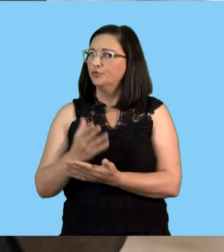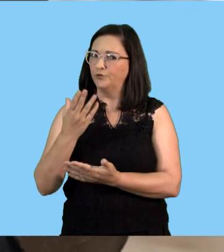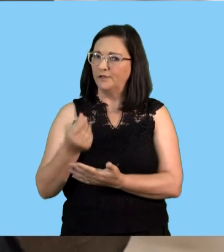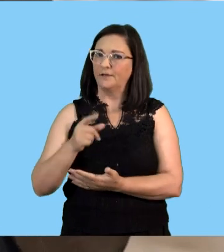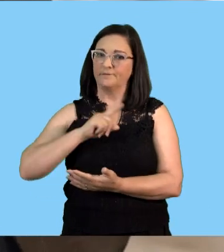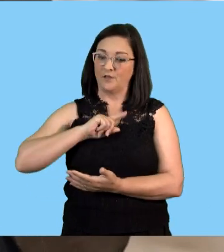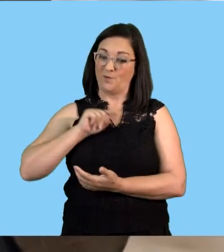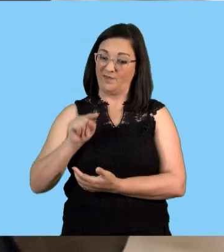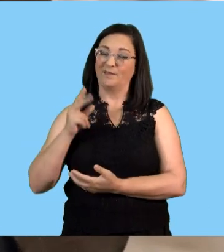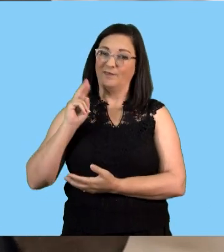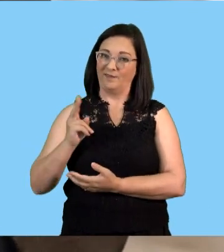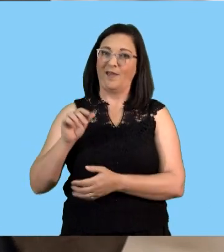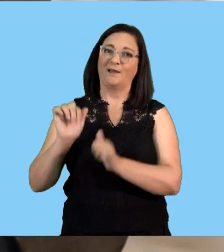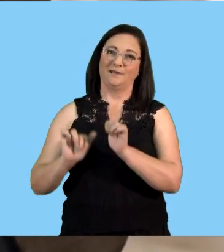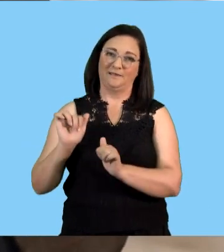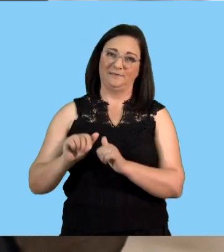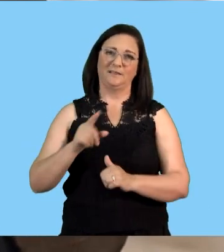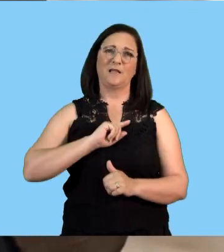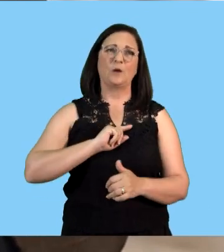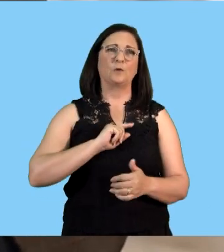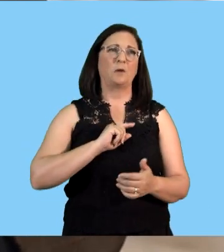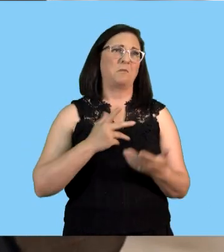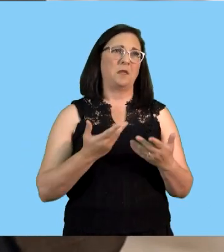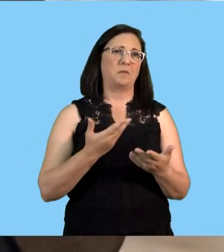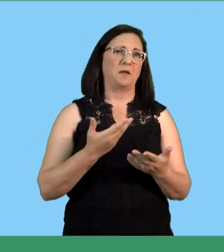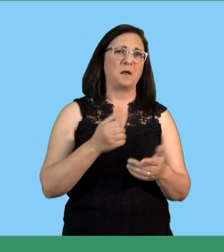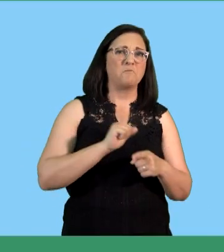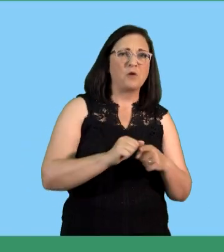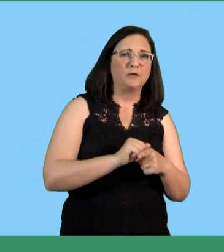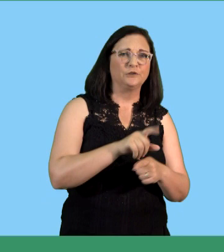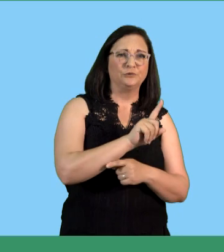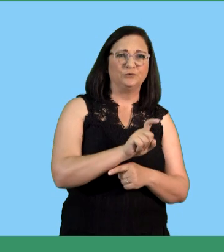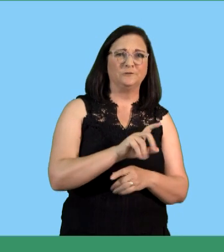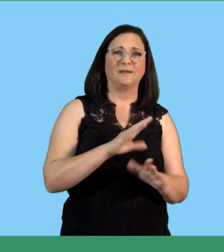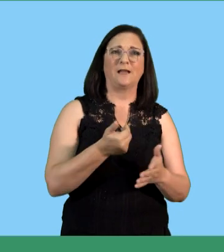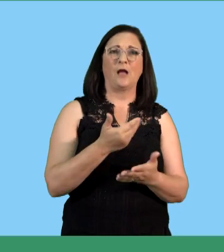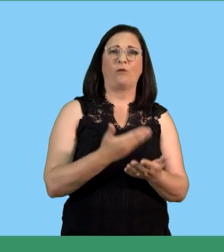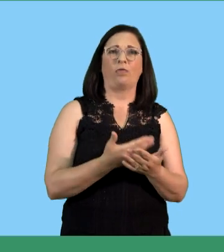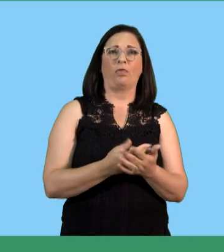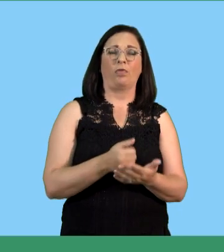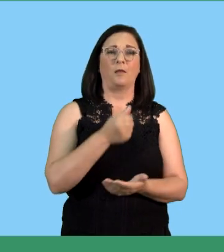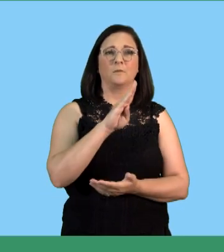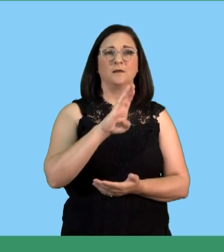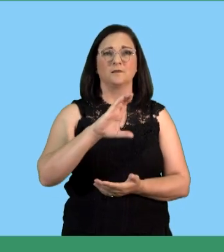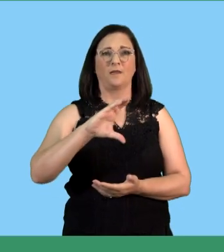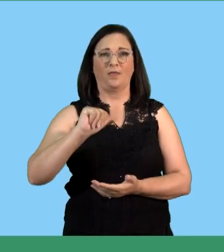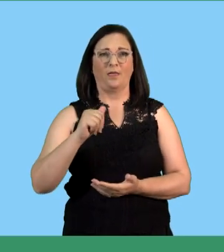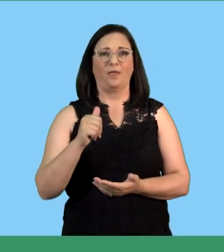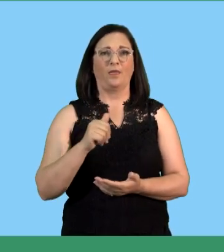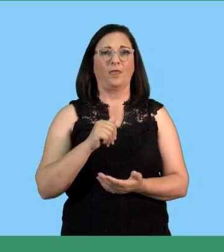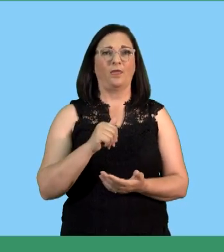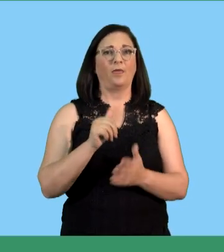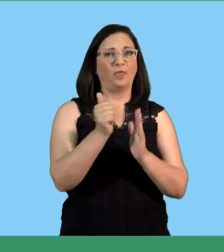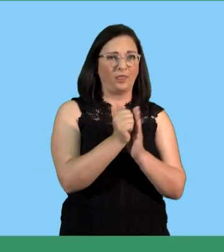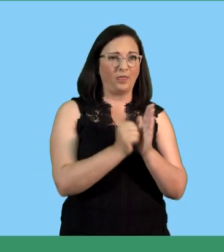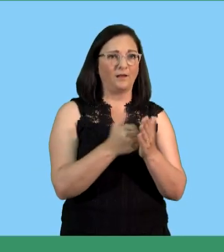need to assess that. So our practice question could be, how can the companies apply the BCA? Right. Don't forget,